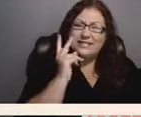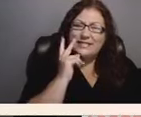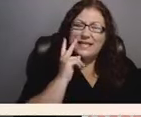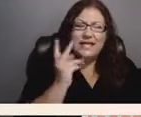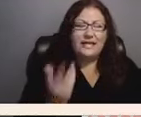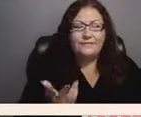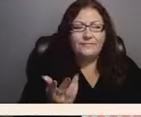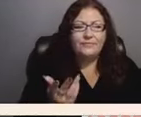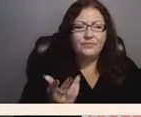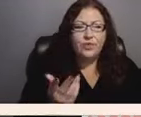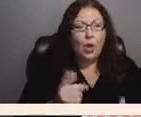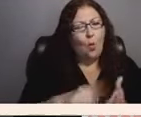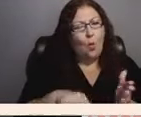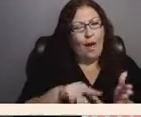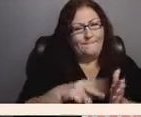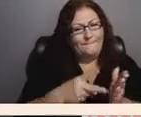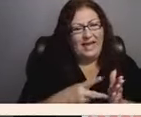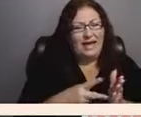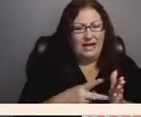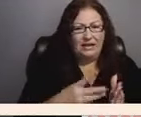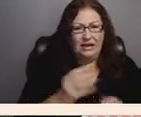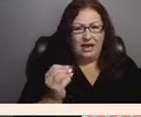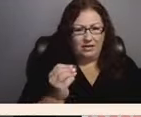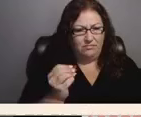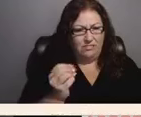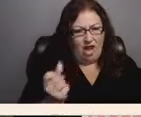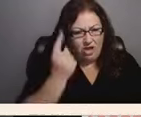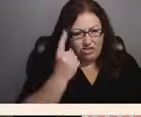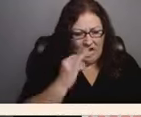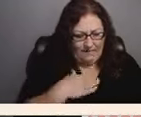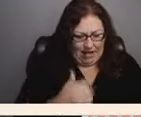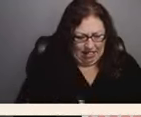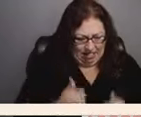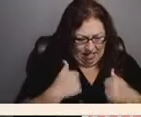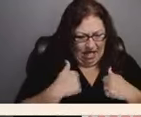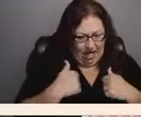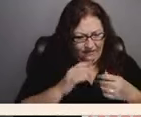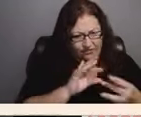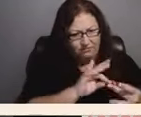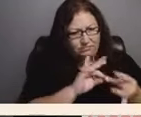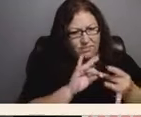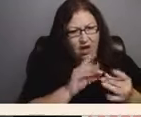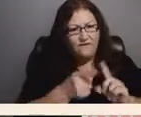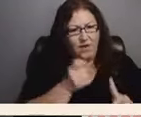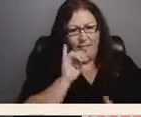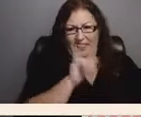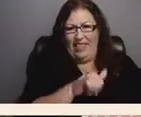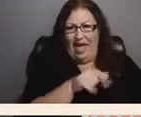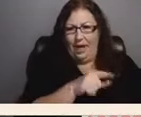what meaning and purpose and understanding of your life comes from that.